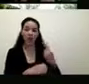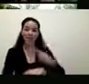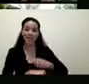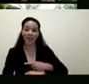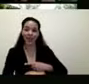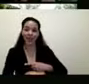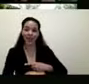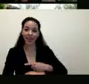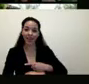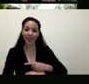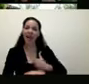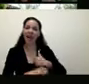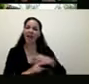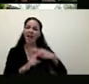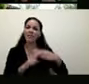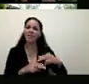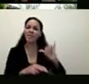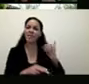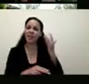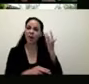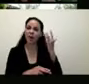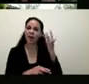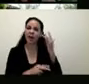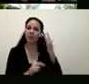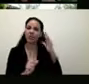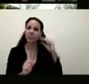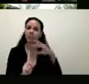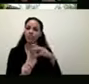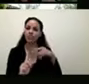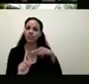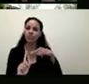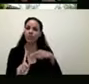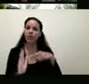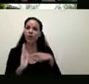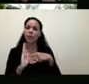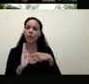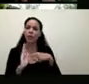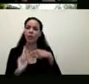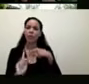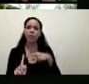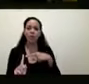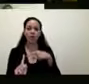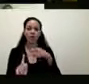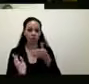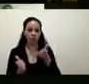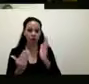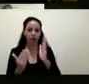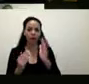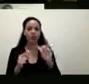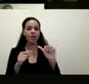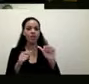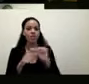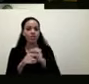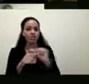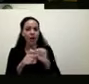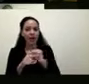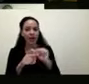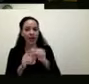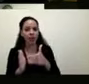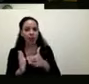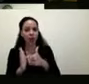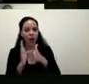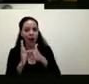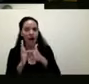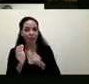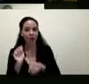to also highlight a point that you made about the training that is required to do this work. We'd all like to think we can